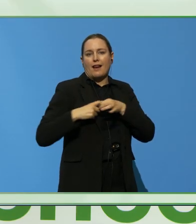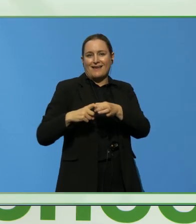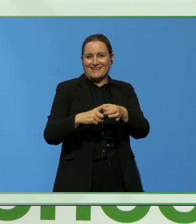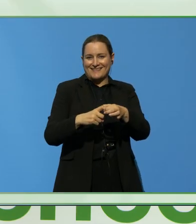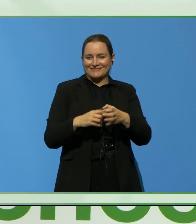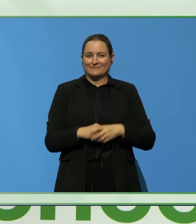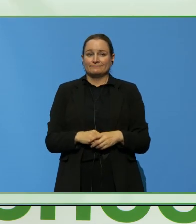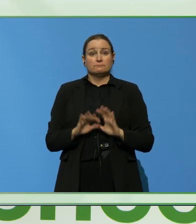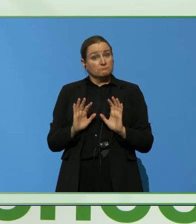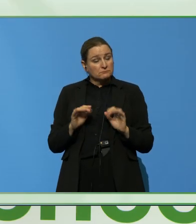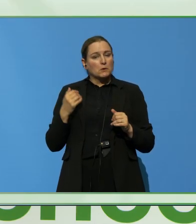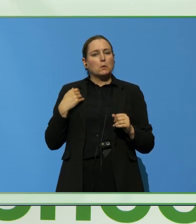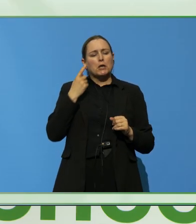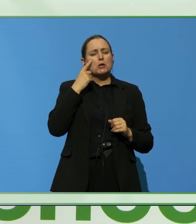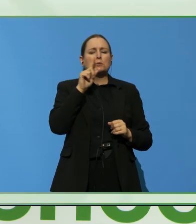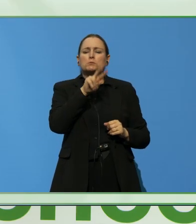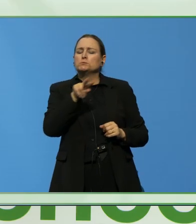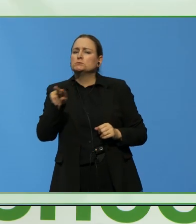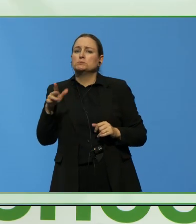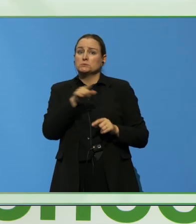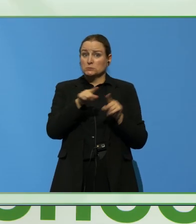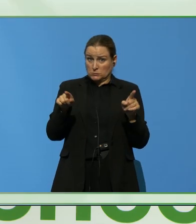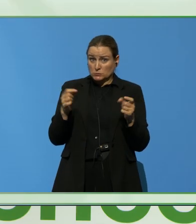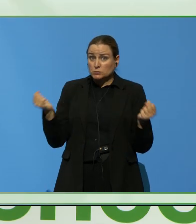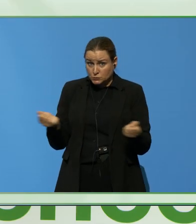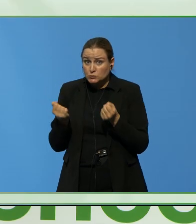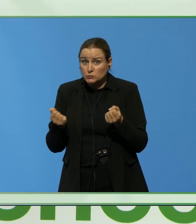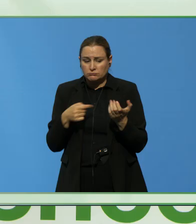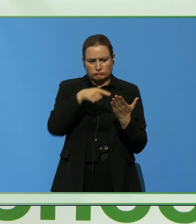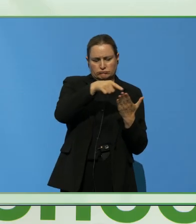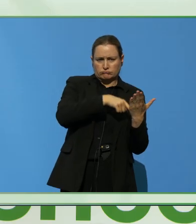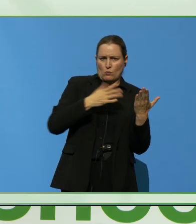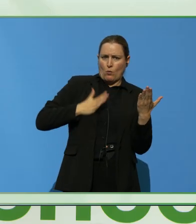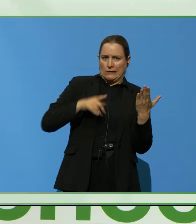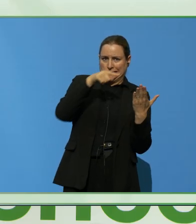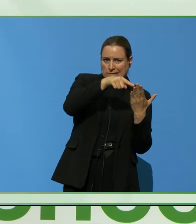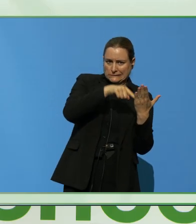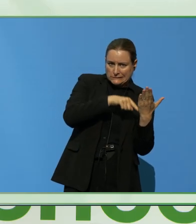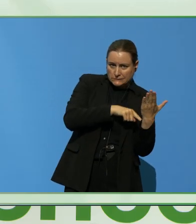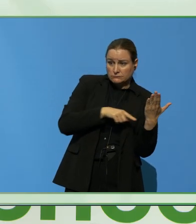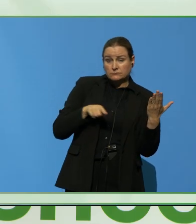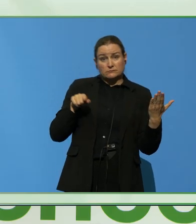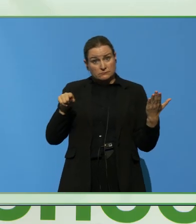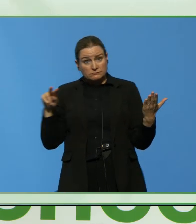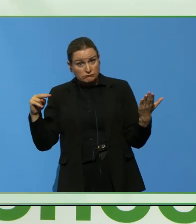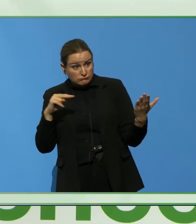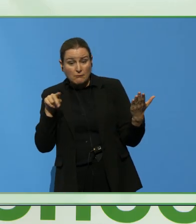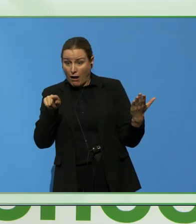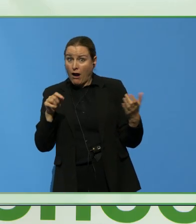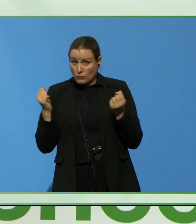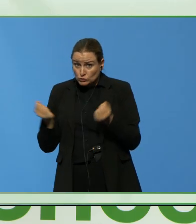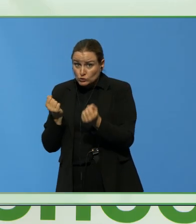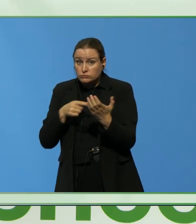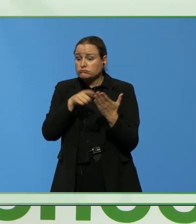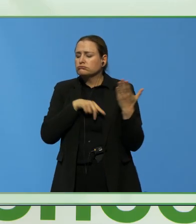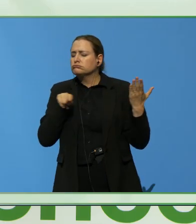We monitor compliance, we review if there are any, let's say, complaints, including from disability